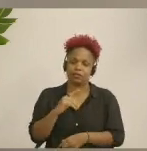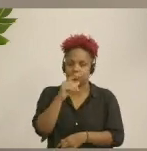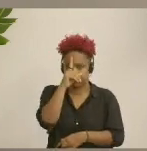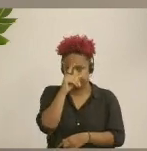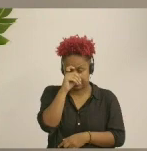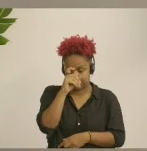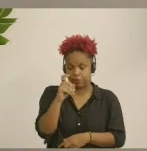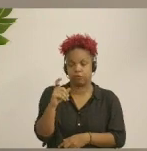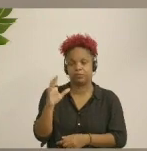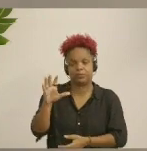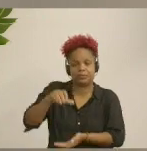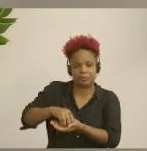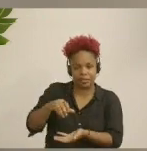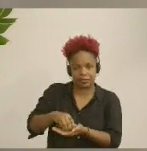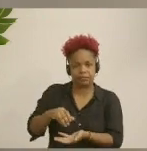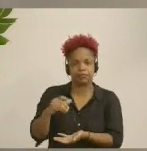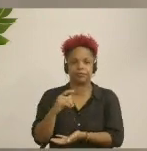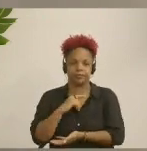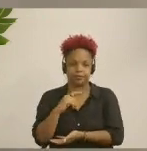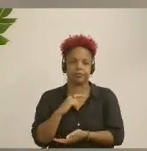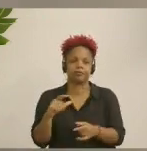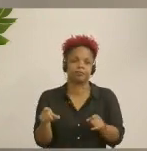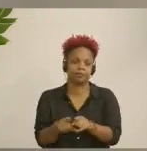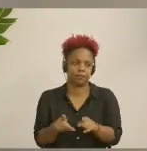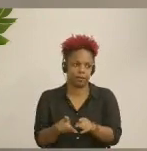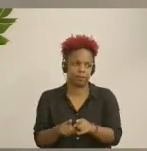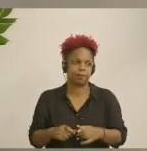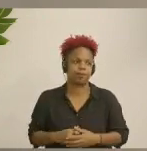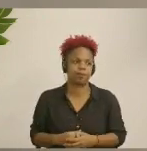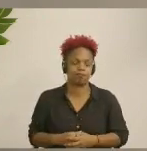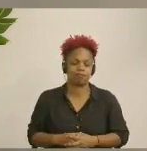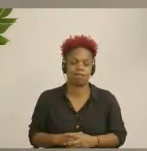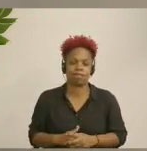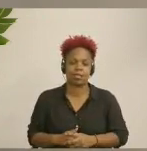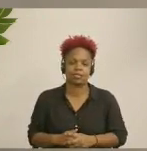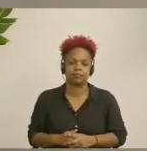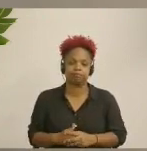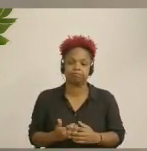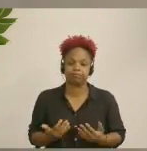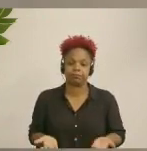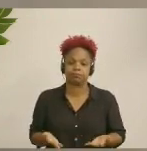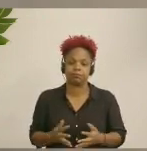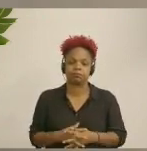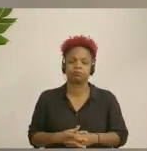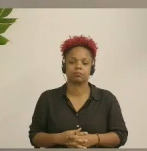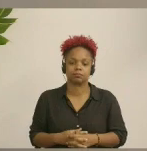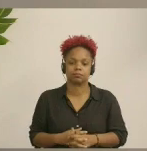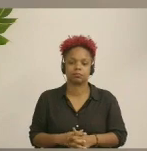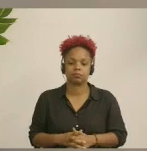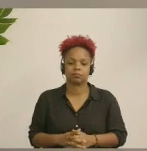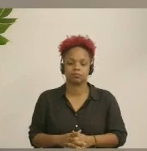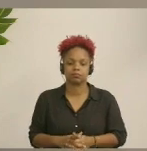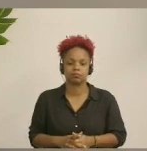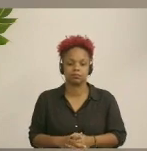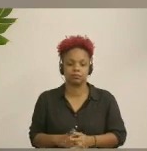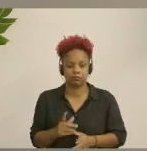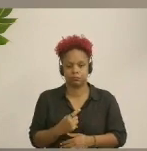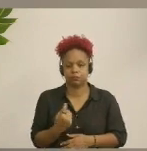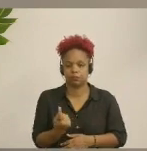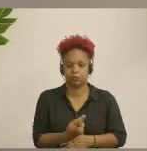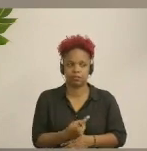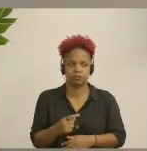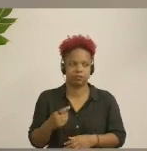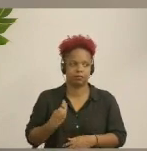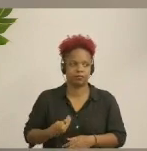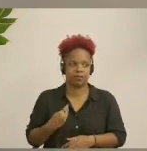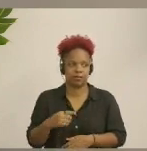Medicine, and Susanne Grimm, senior advisor of Competence Center Health and Social Protection at GIZ, as today's solution committee